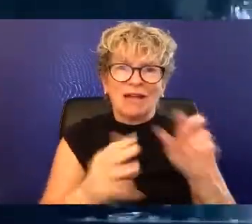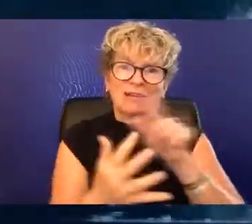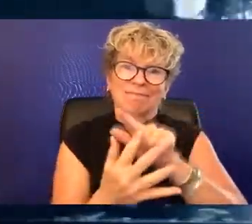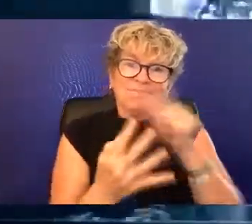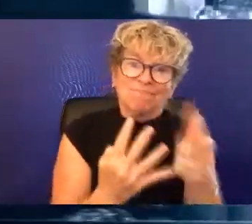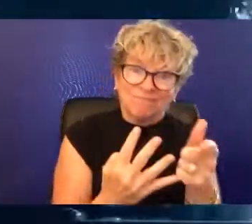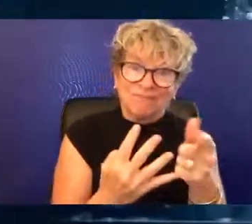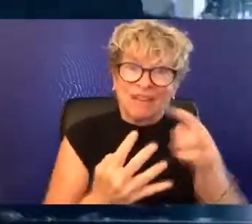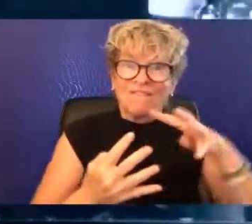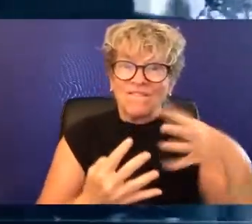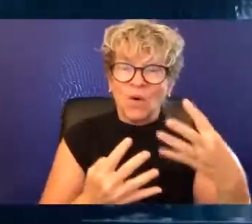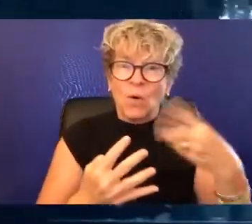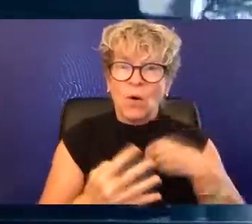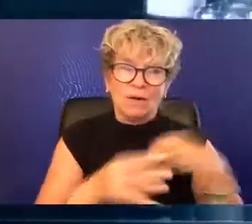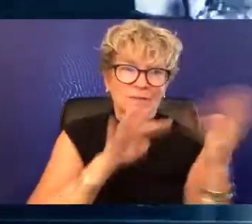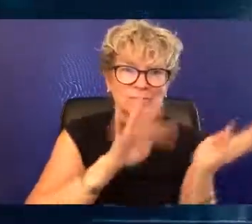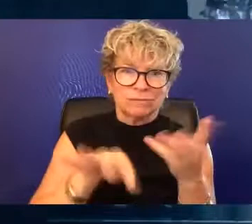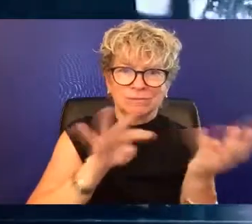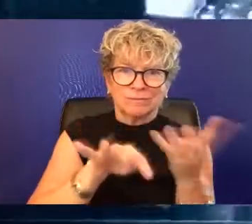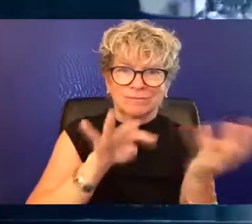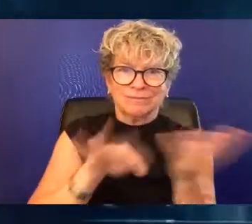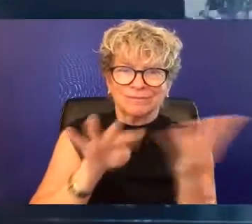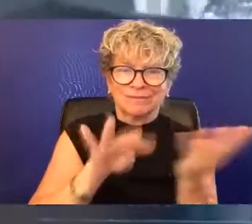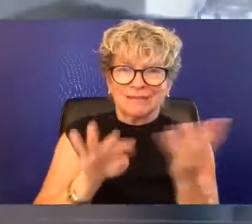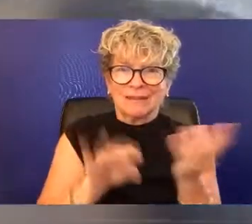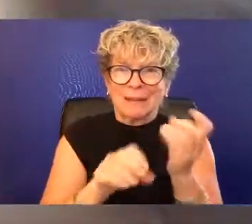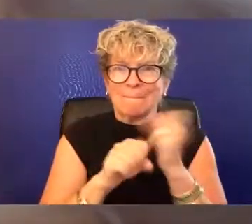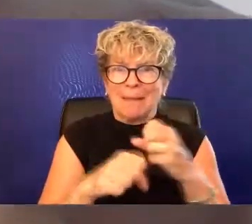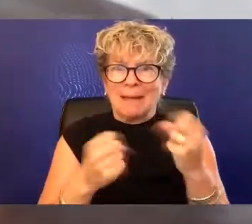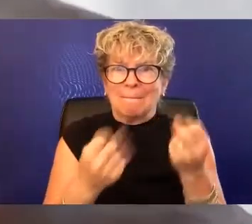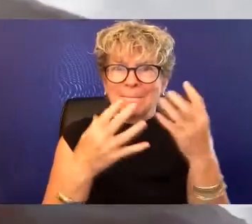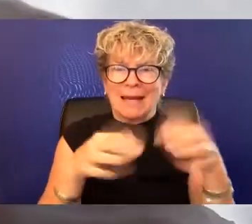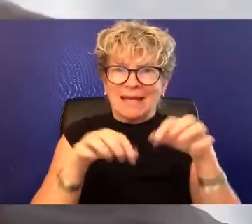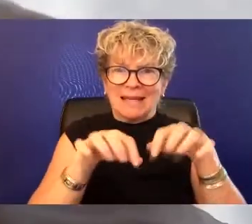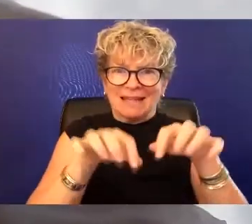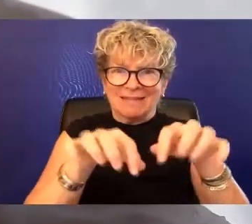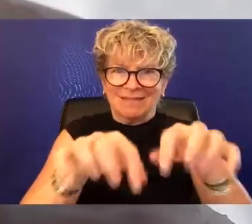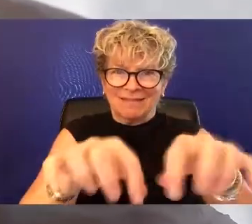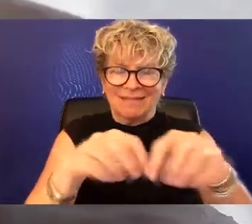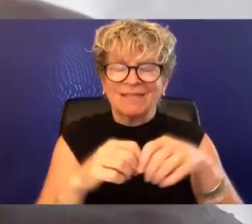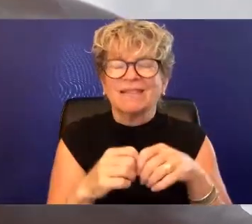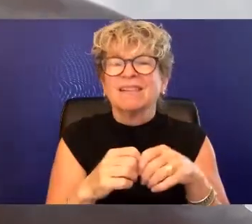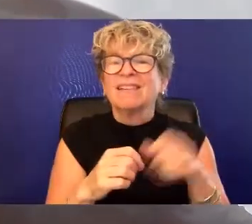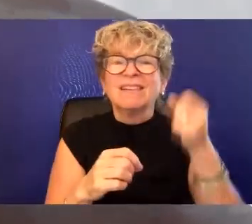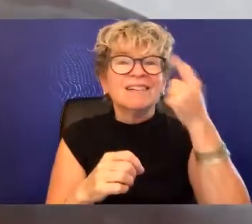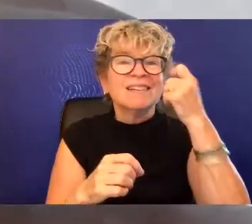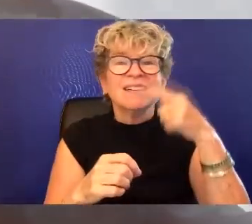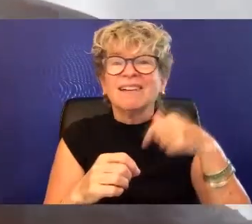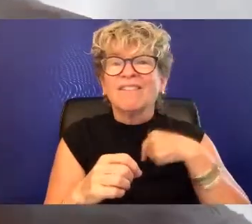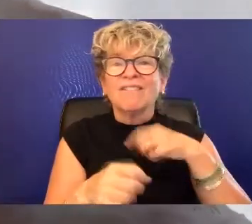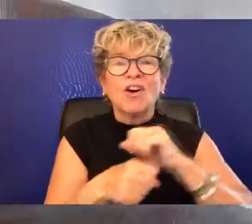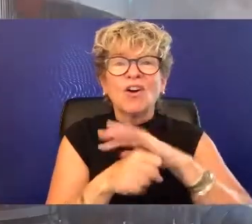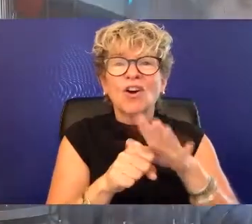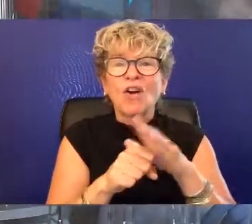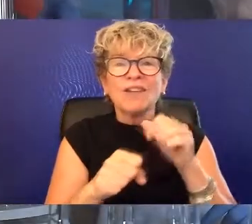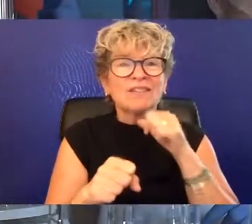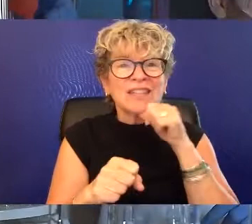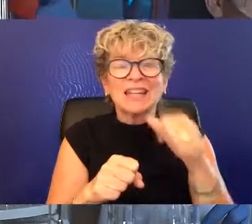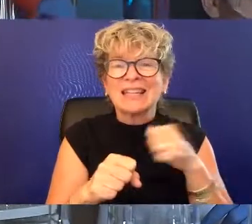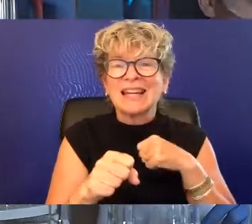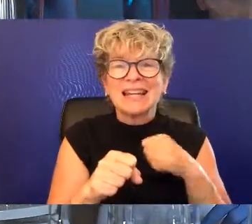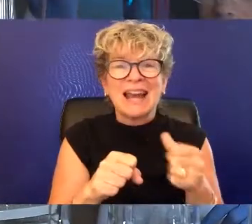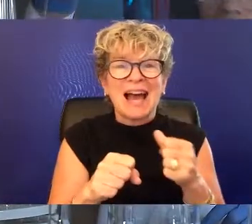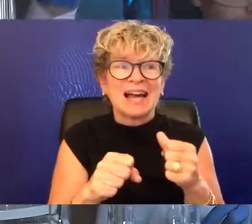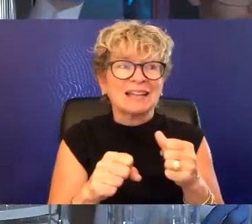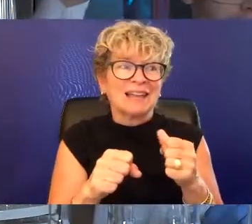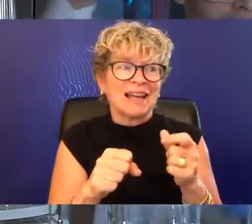you can start making it in large quantities. The development of the COVID-19 vaccines did not cut corners